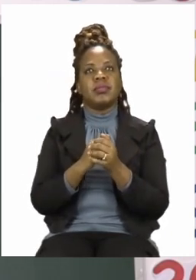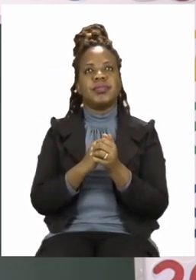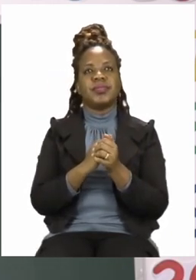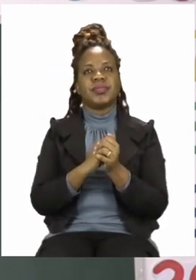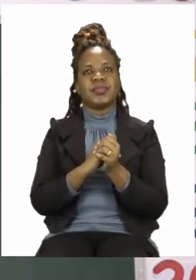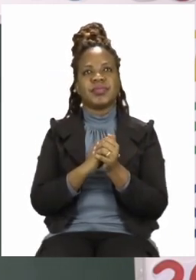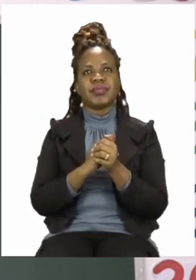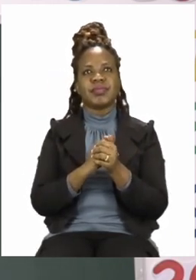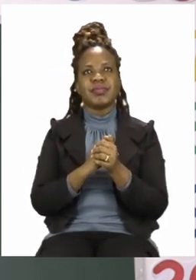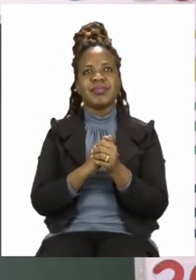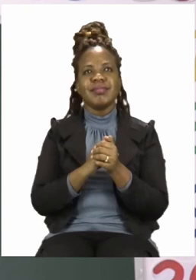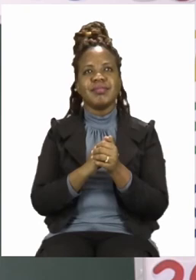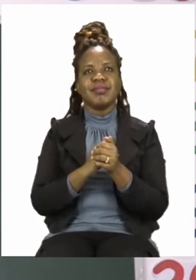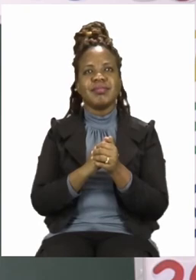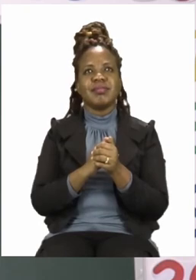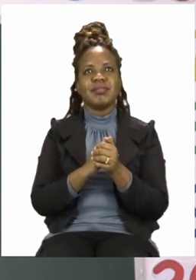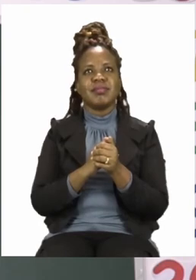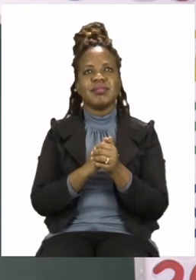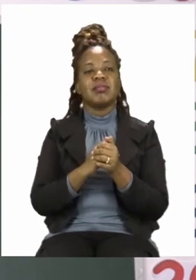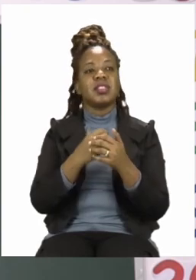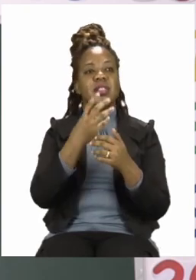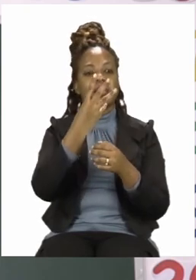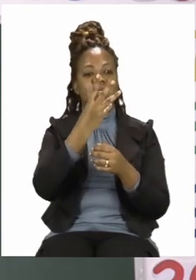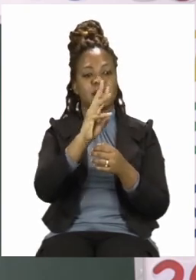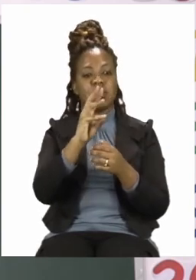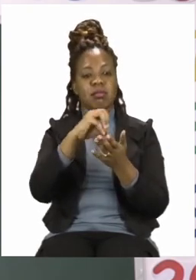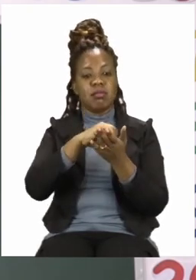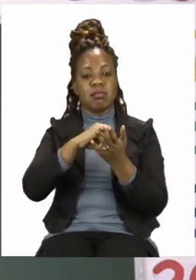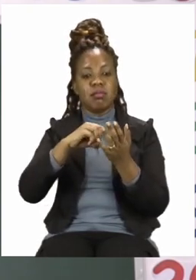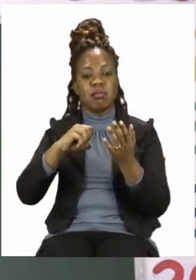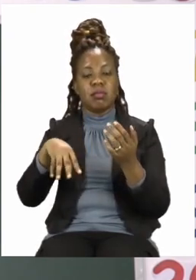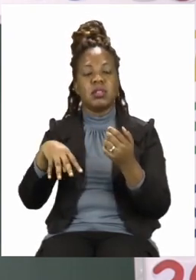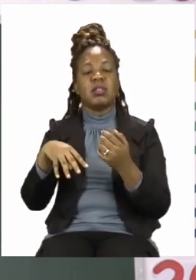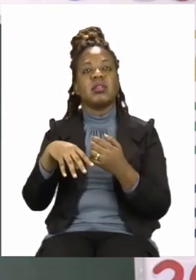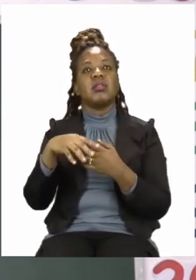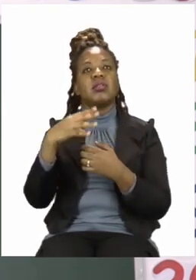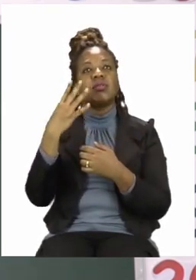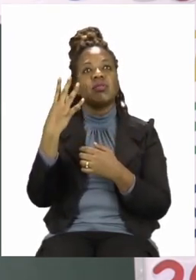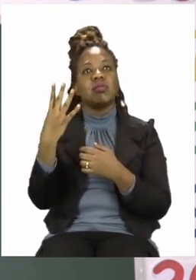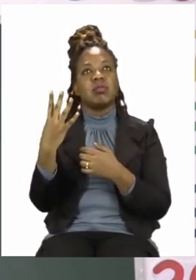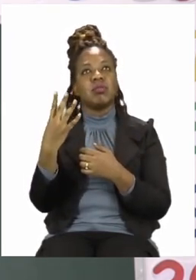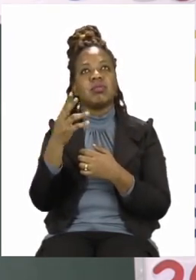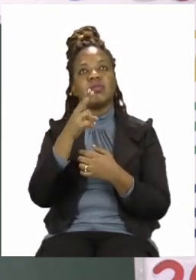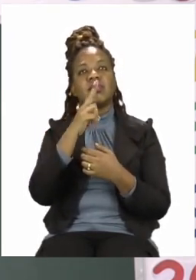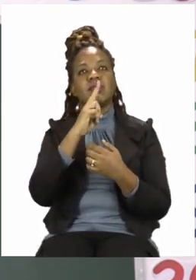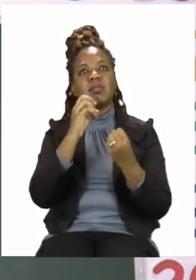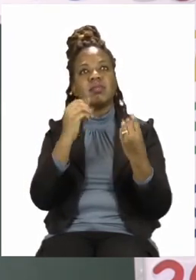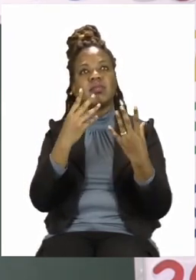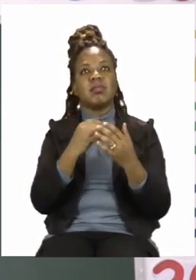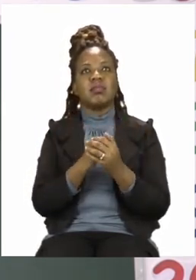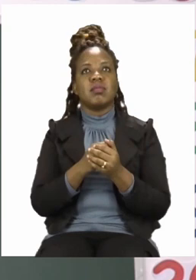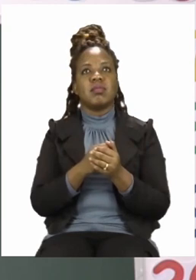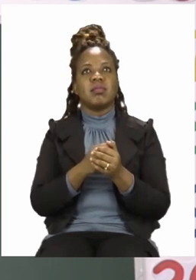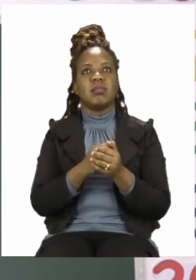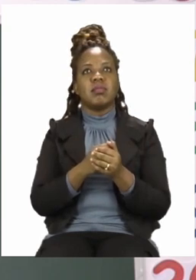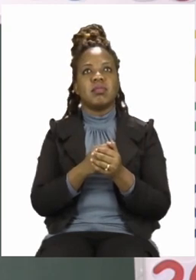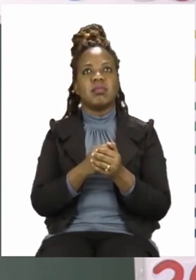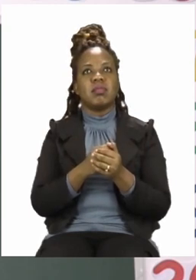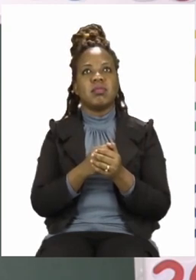6 minus 4. So if we say 6 minus 4, we will be able to say I